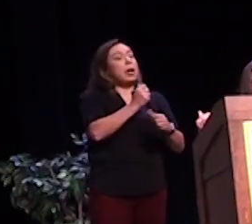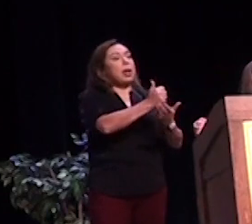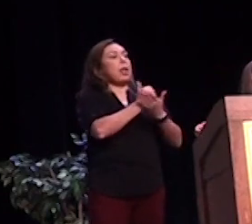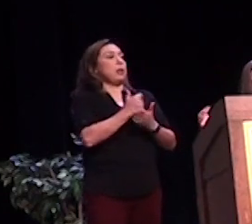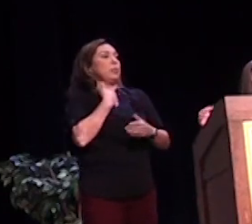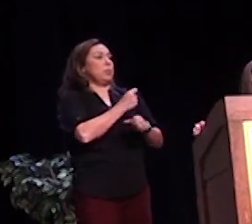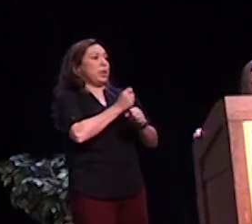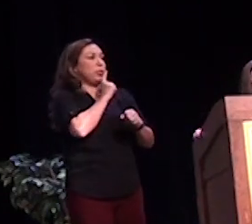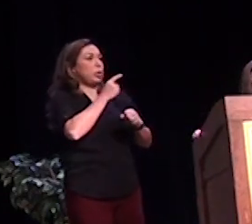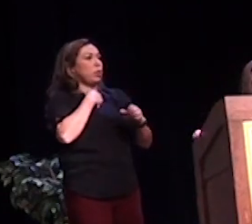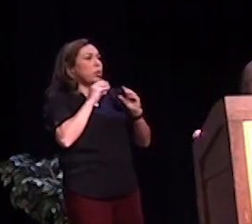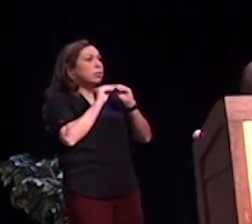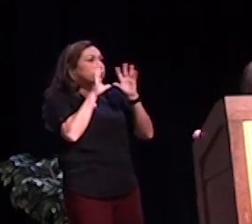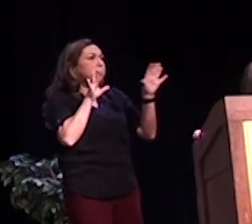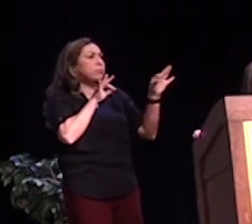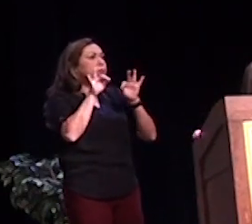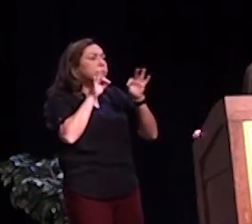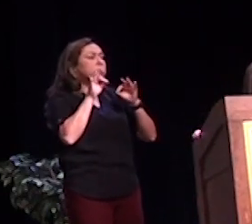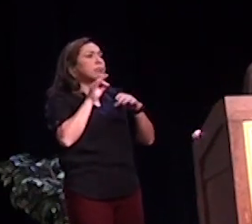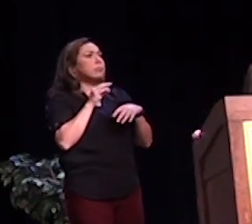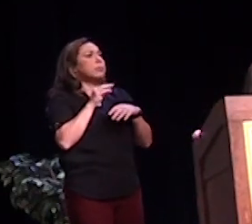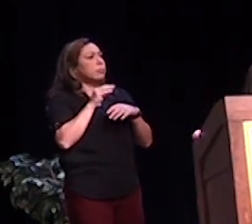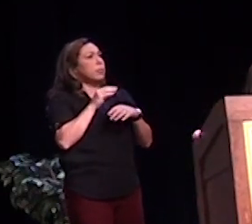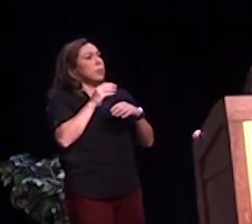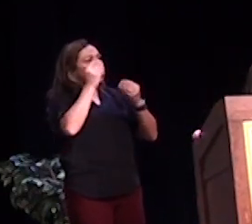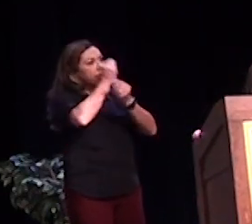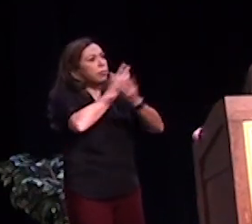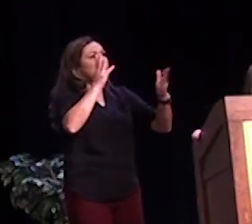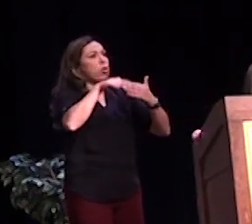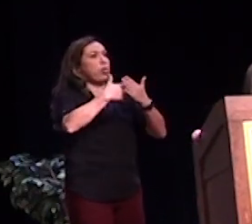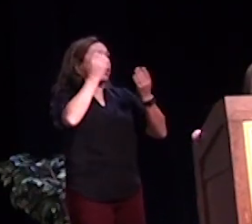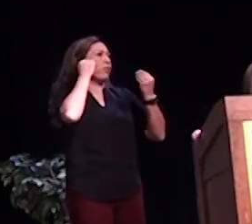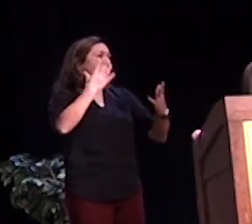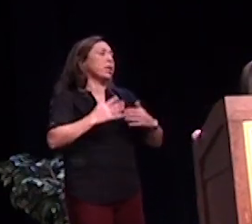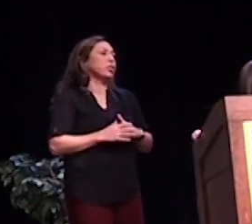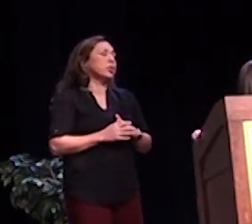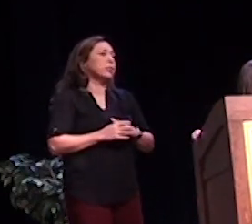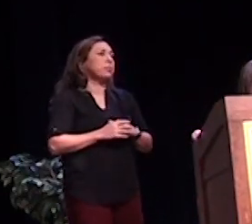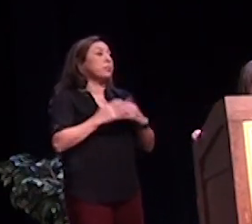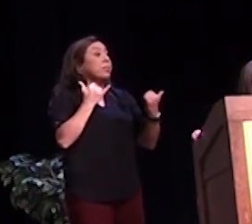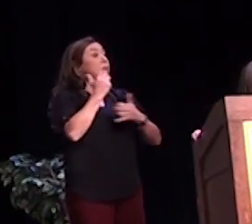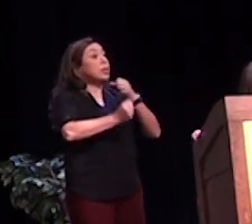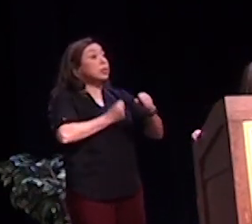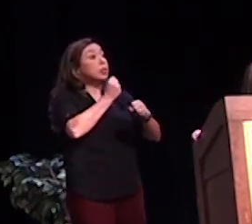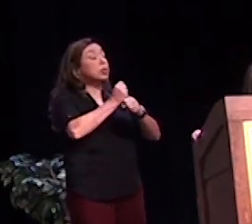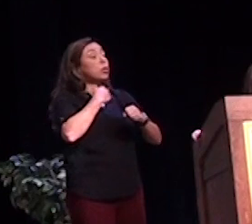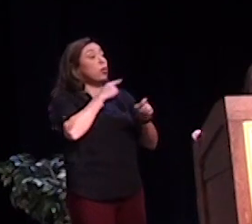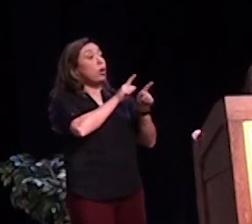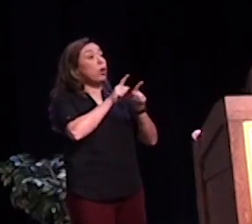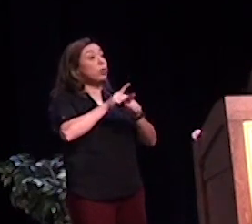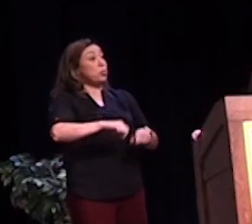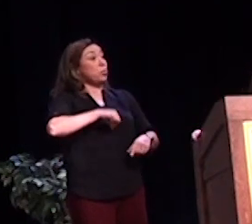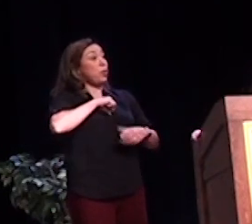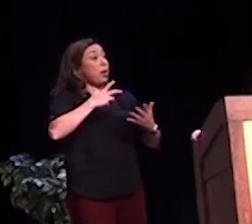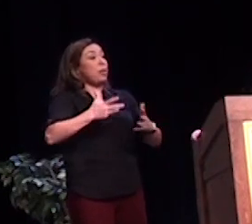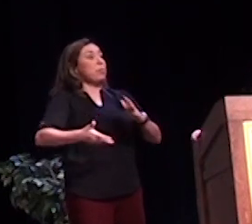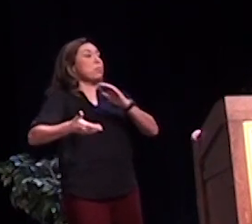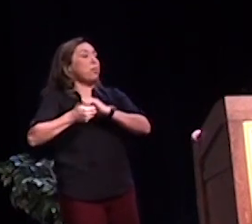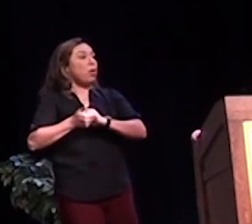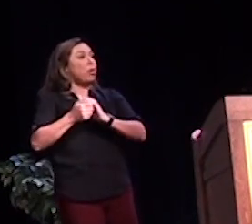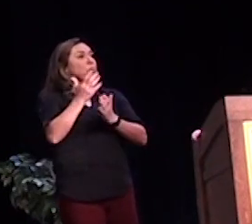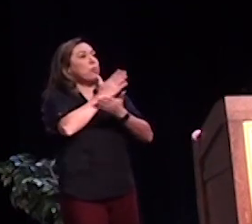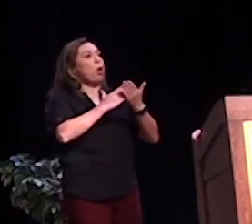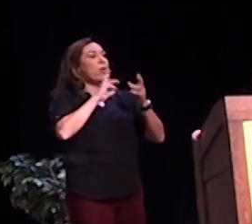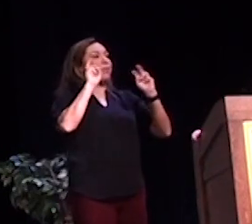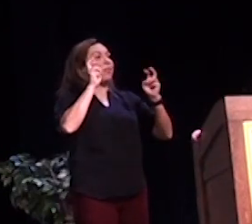being transparent and getting that information out to you. This year, we are also proud to partner and be part of a